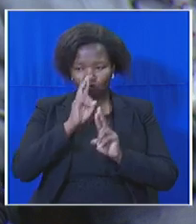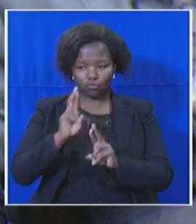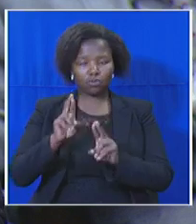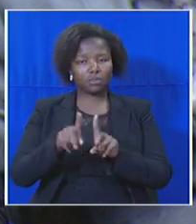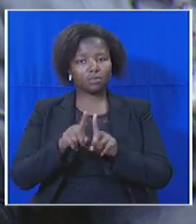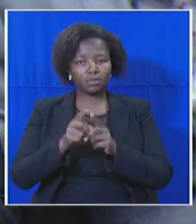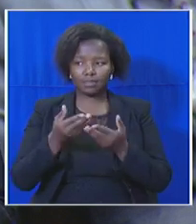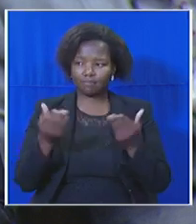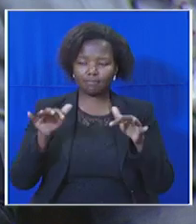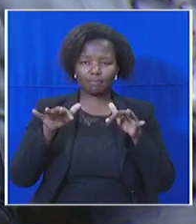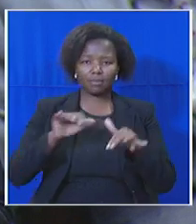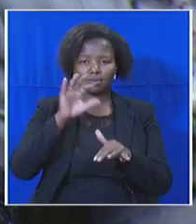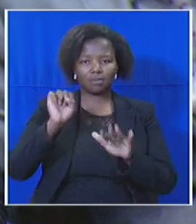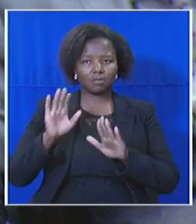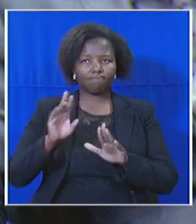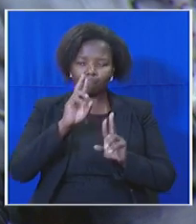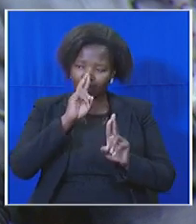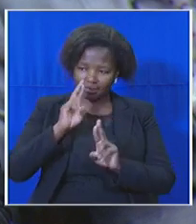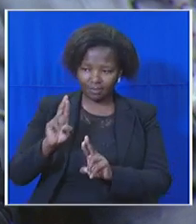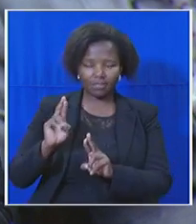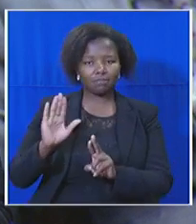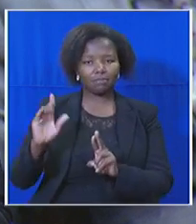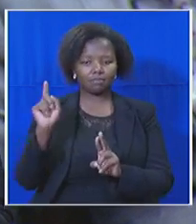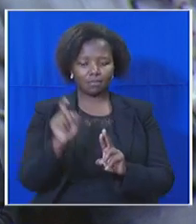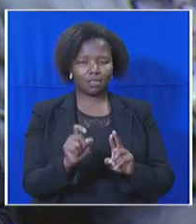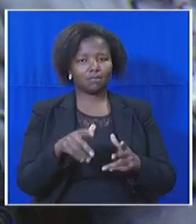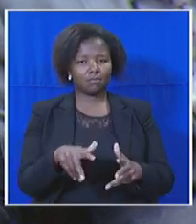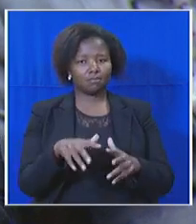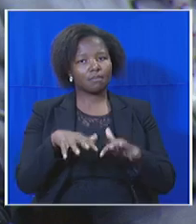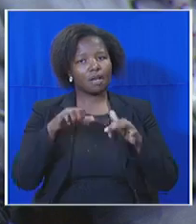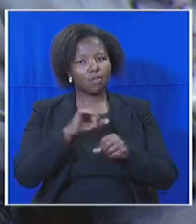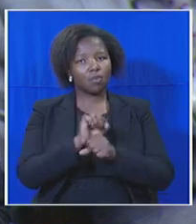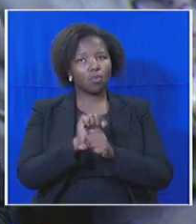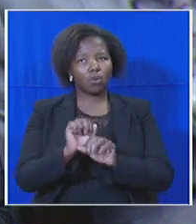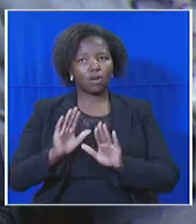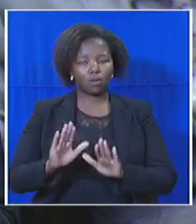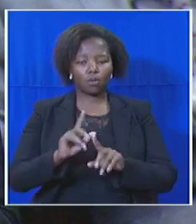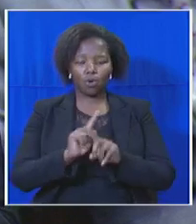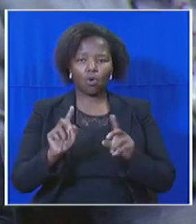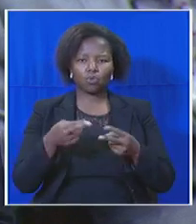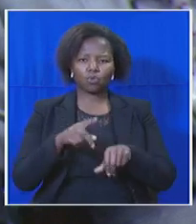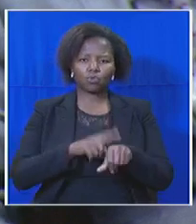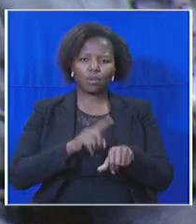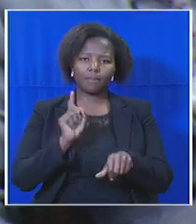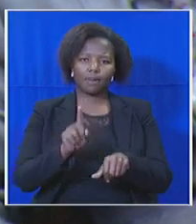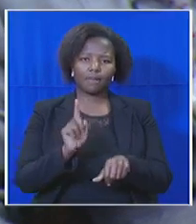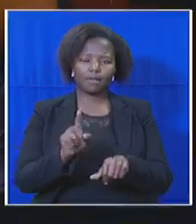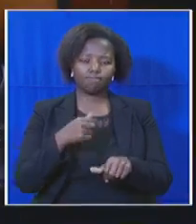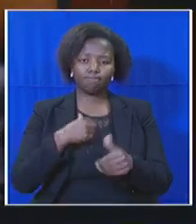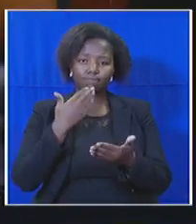large by honouring, respecting and attending to their parliamentary duties regularly and not on an ad hoc basis. I so move.